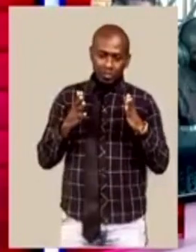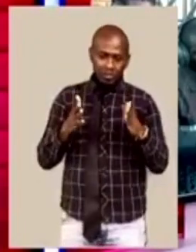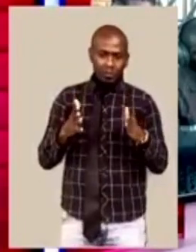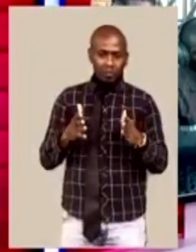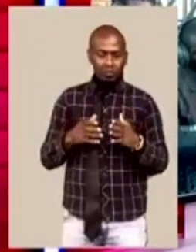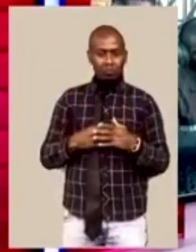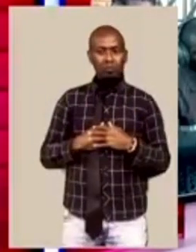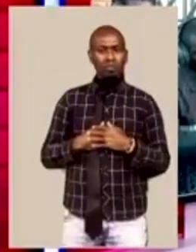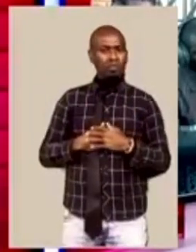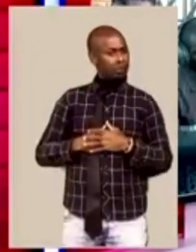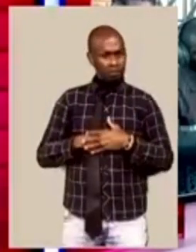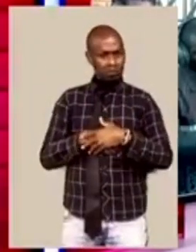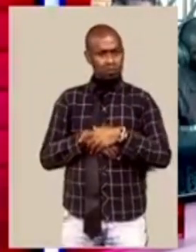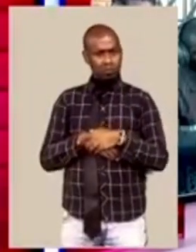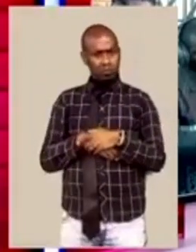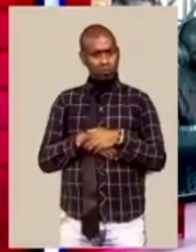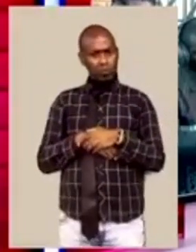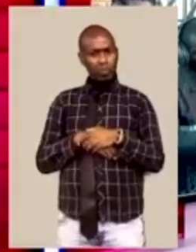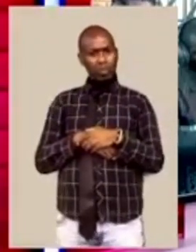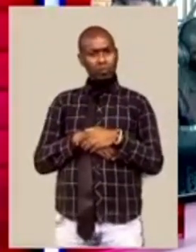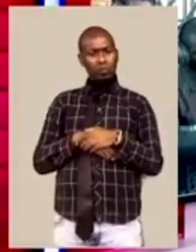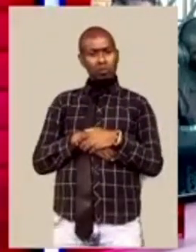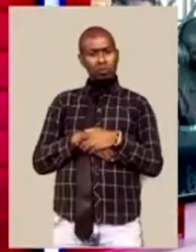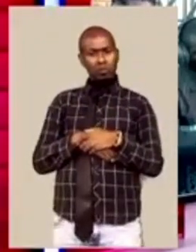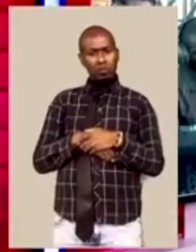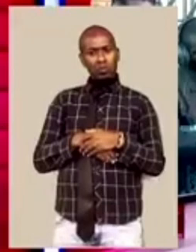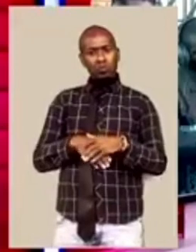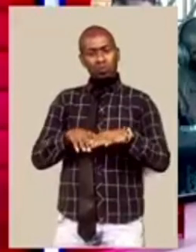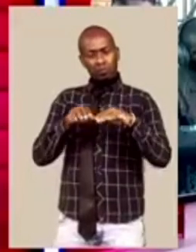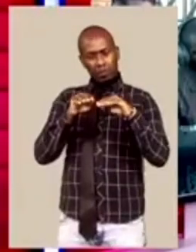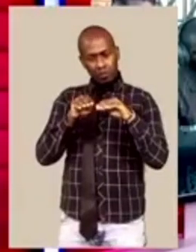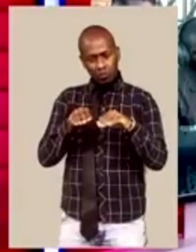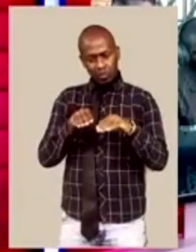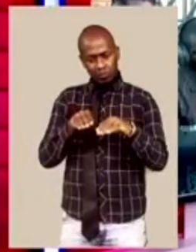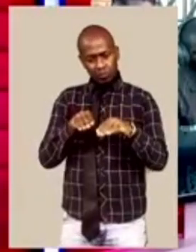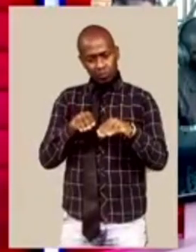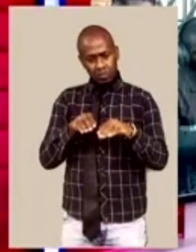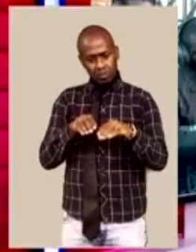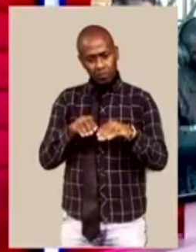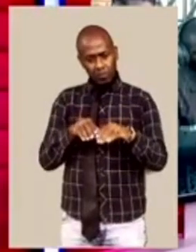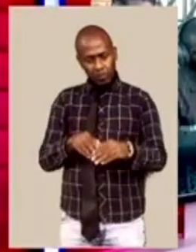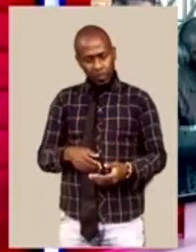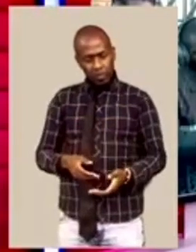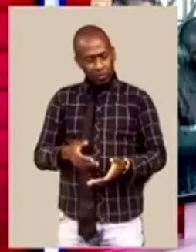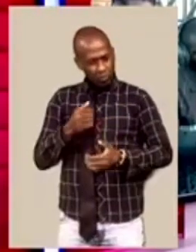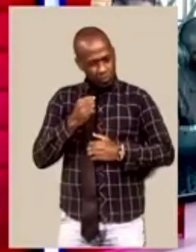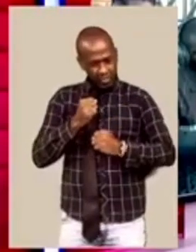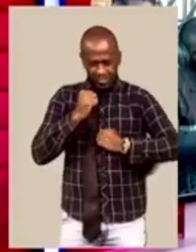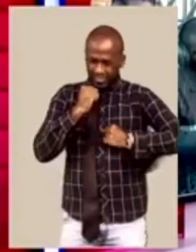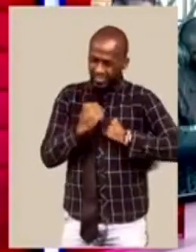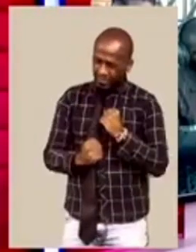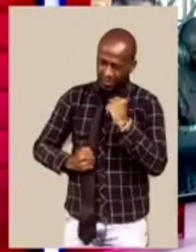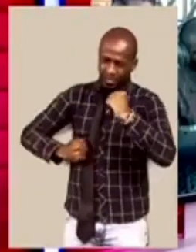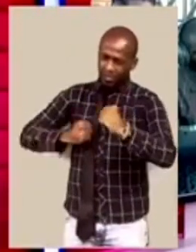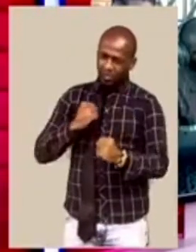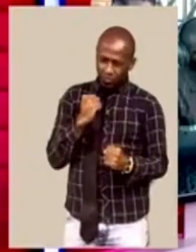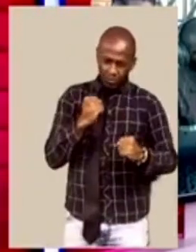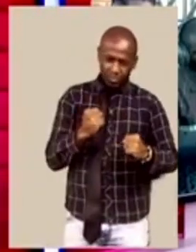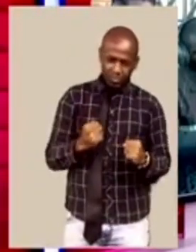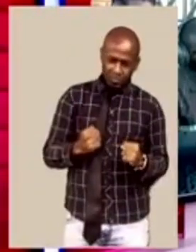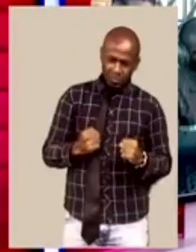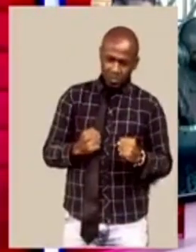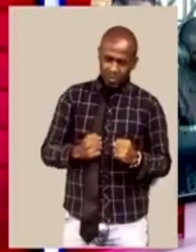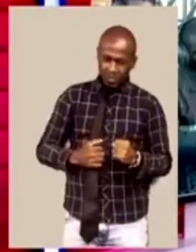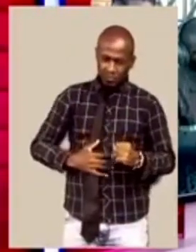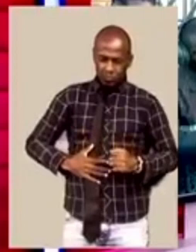African artists, to a Wankabuwe Lemangu, but ok, the artists that we had is that